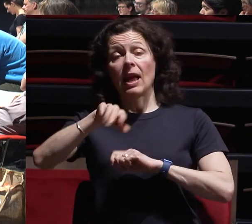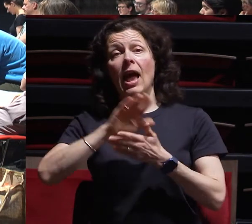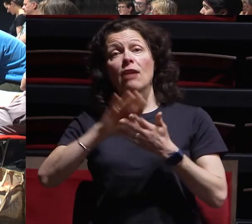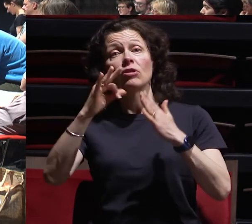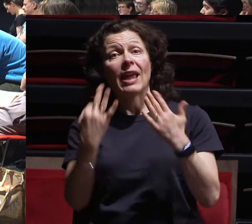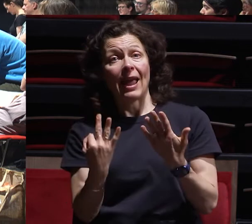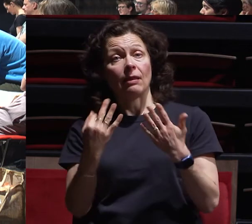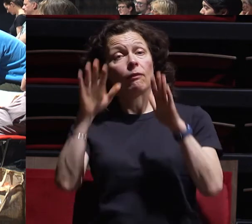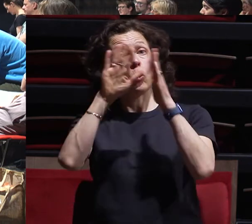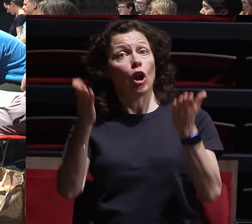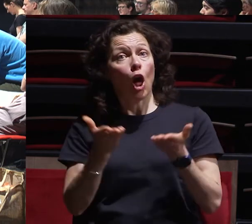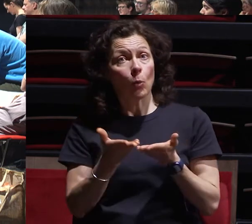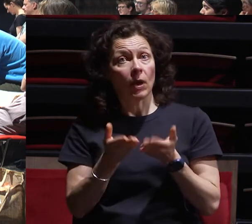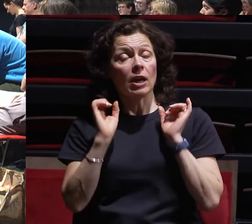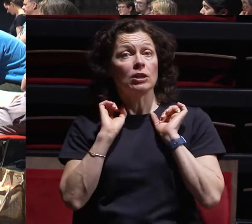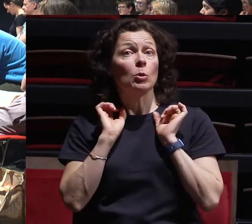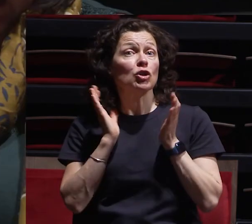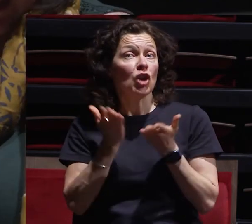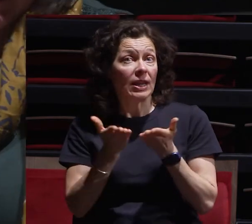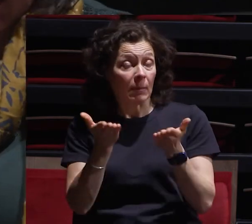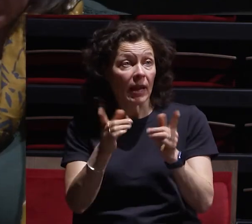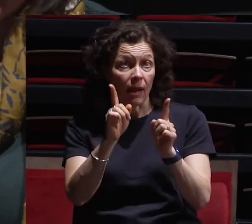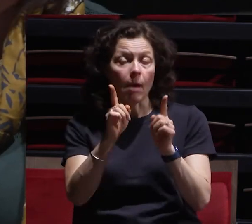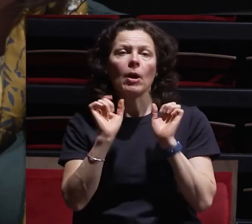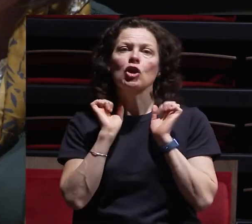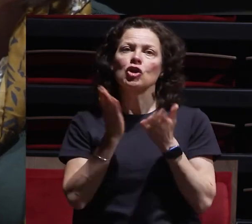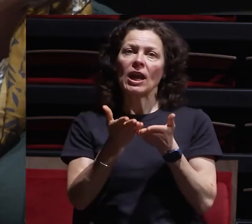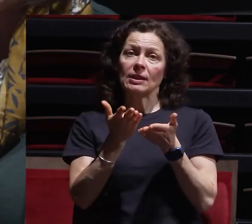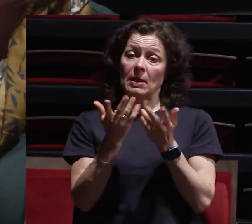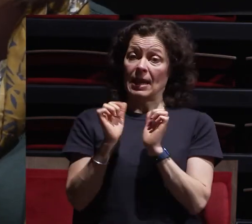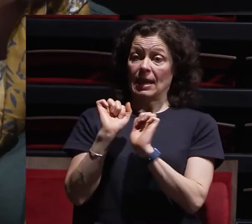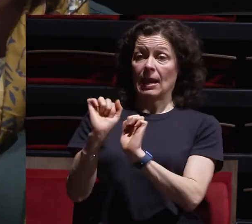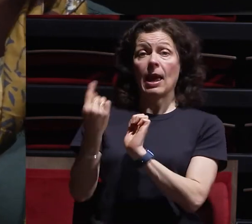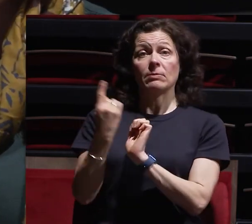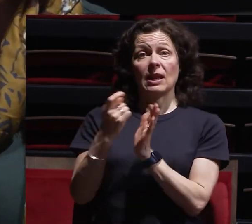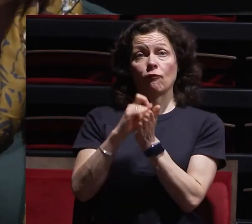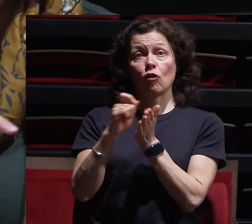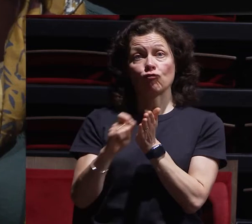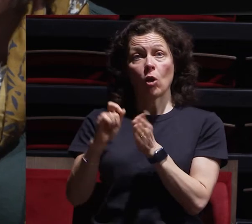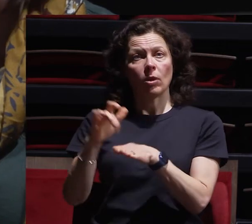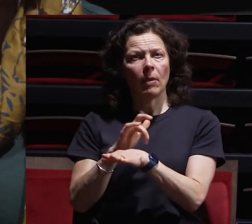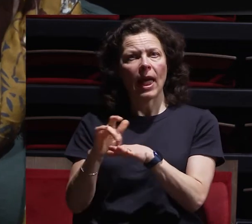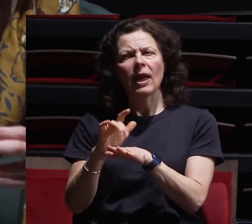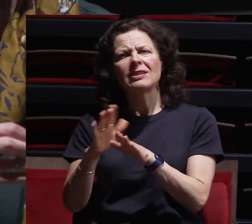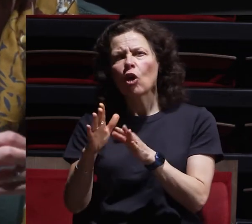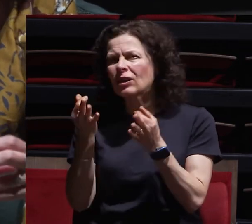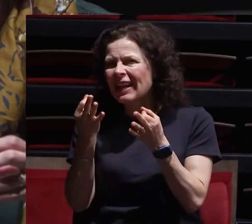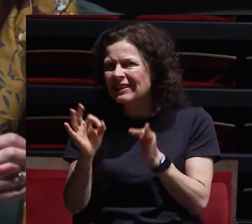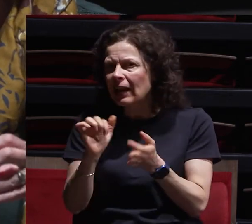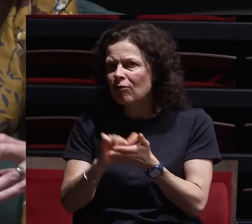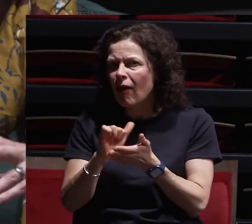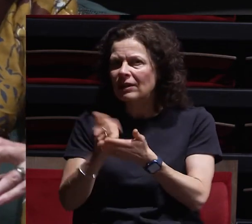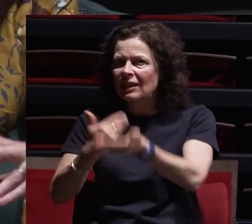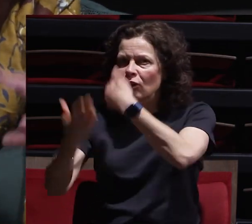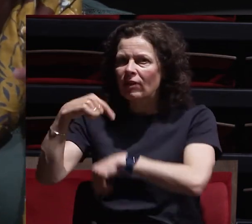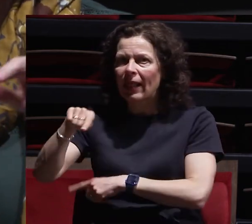VIII for the Globe, and it's based. I mean, it's the Shakespeare and Fletcher text, but the way Shakespeare has written that play is